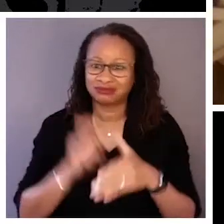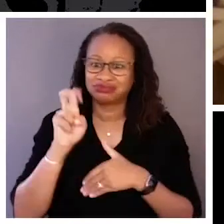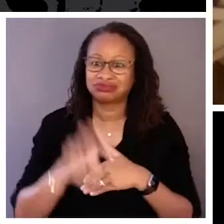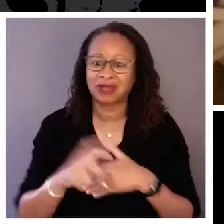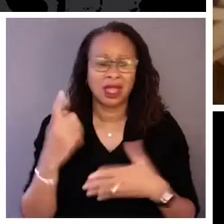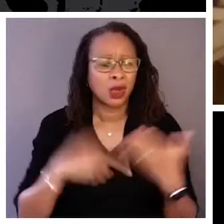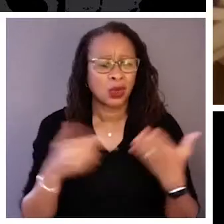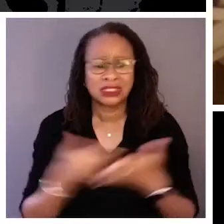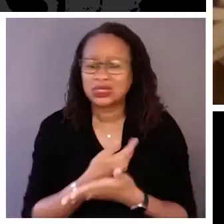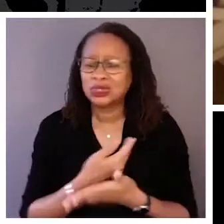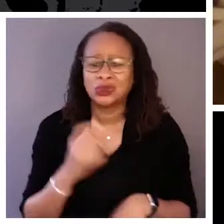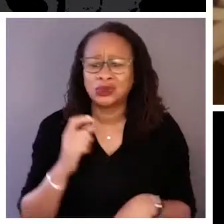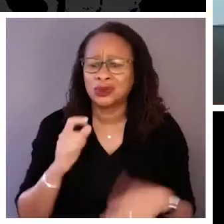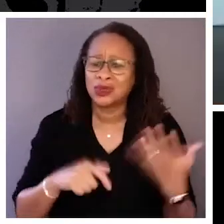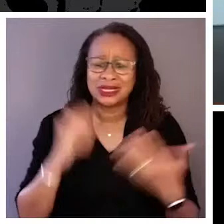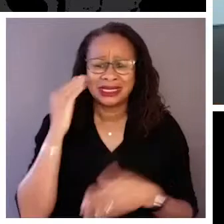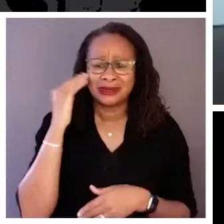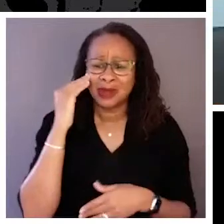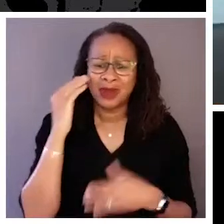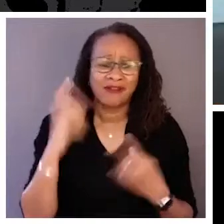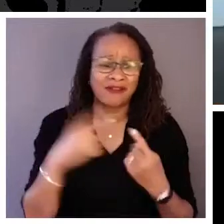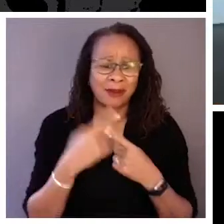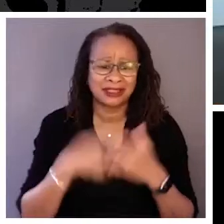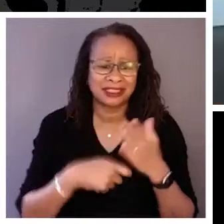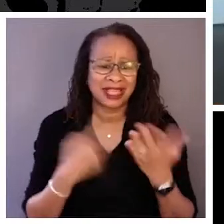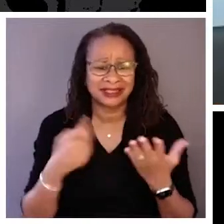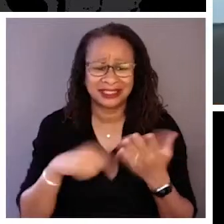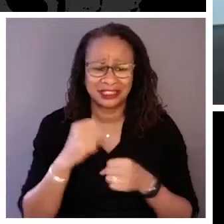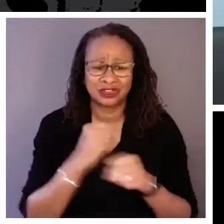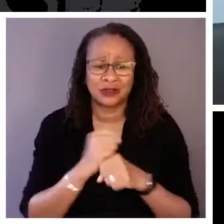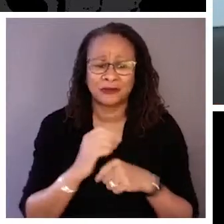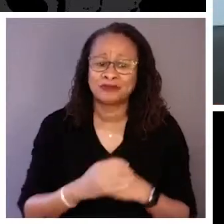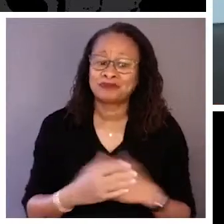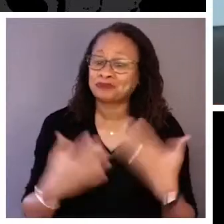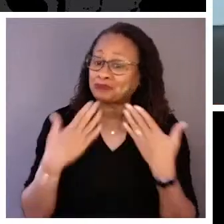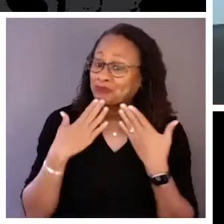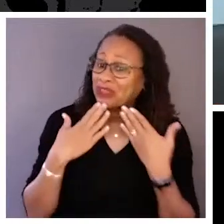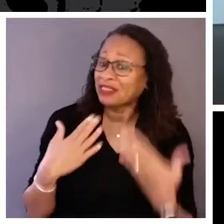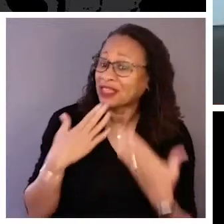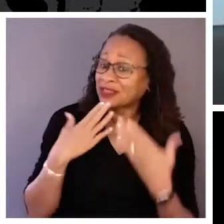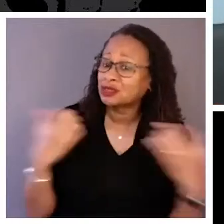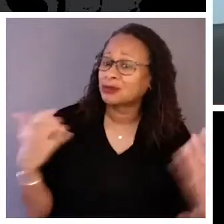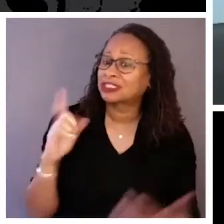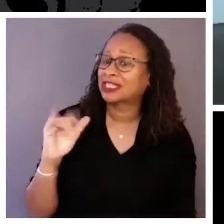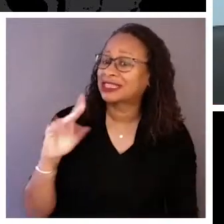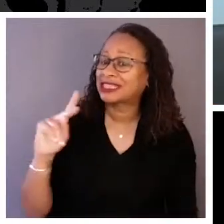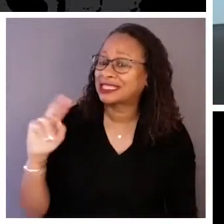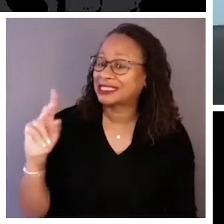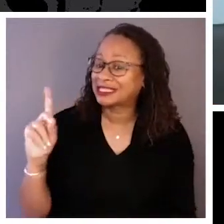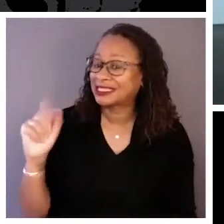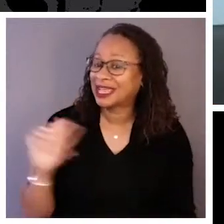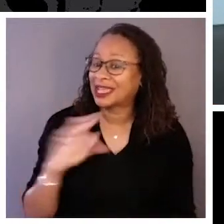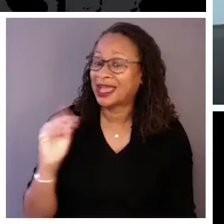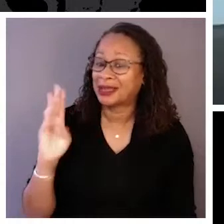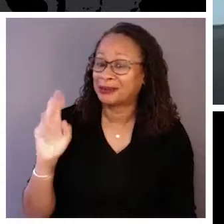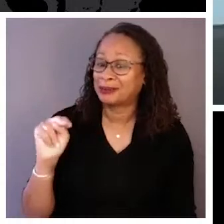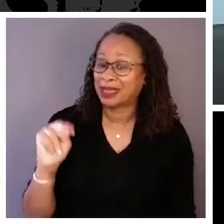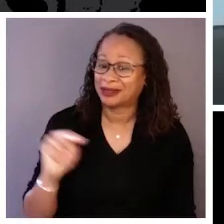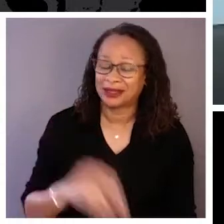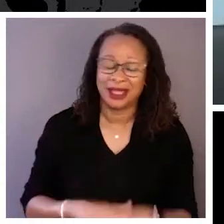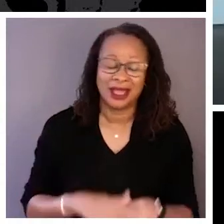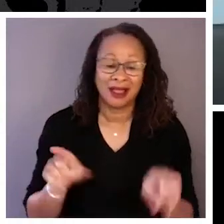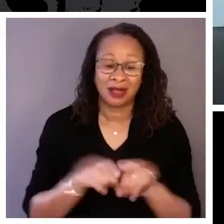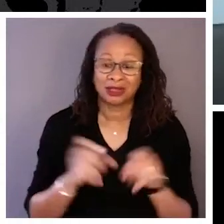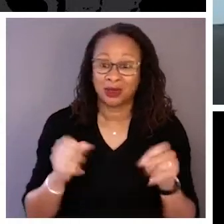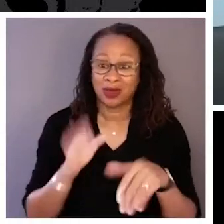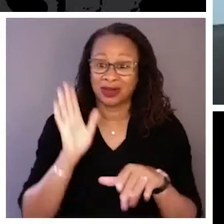to be aware of? Well, thank you very much, Linda, and thank you, Ben. I also want to give a shout out to